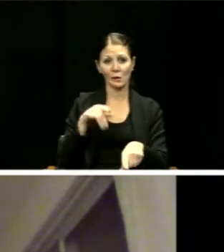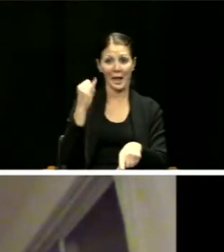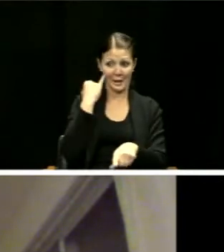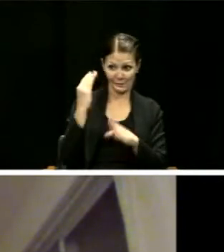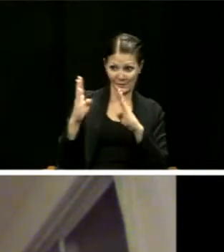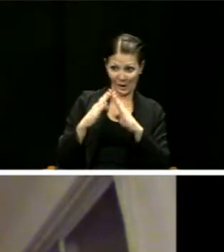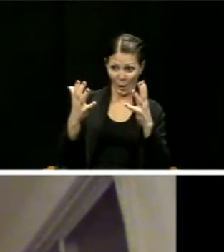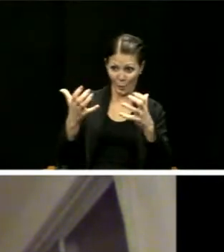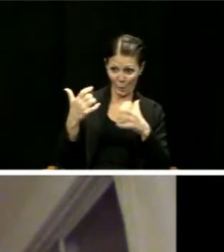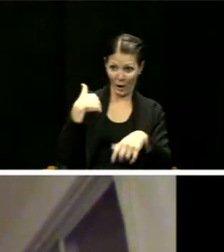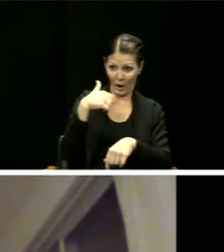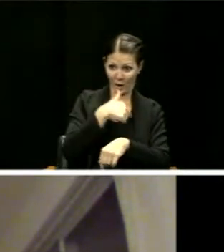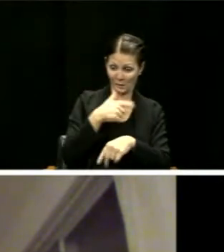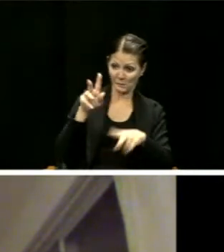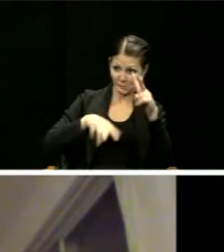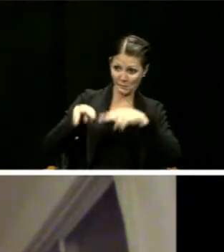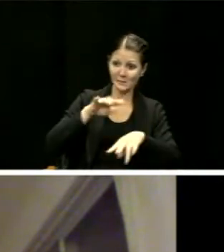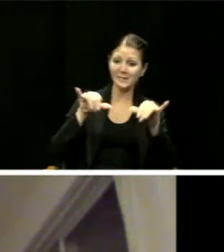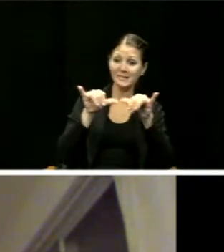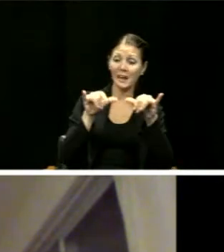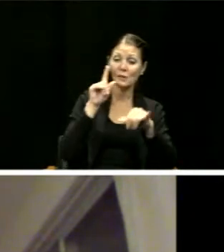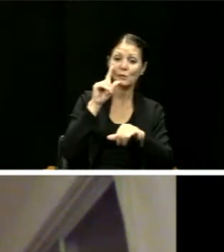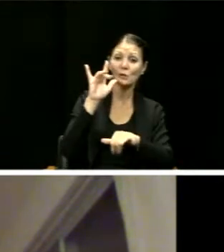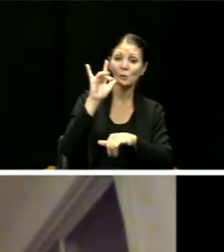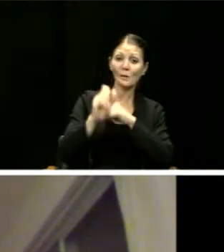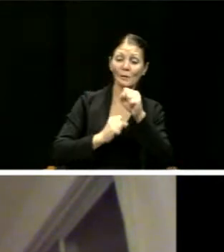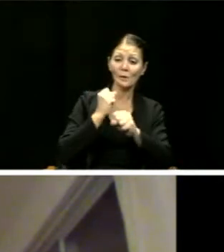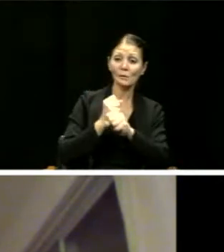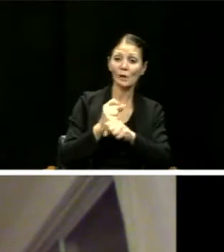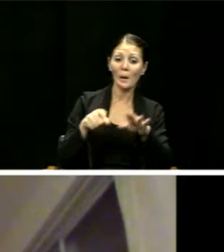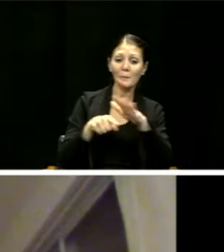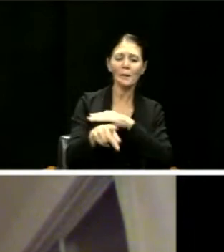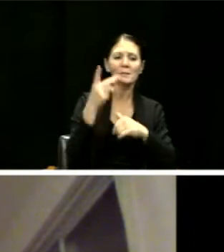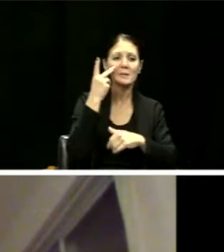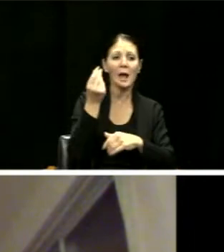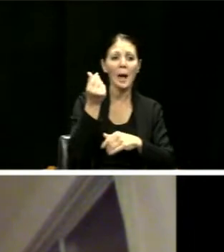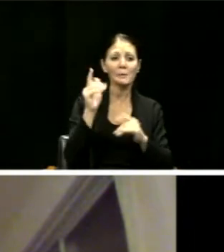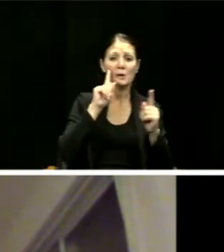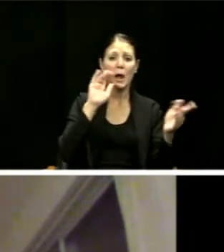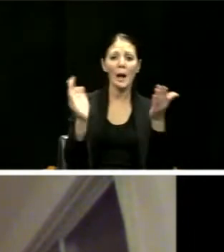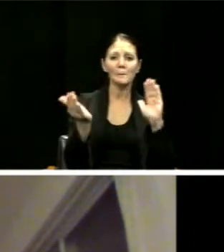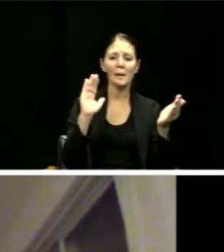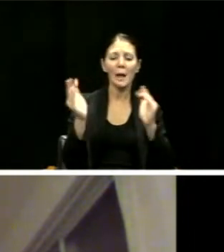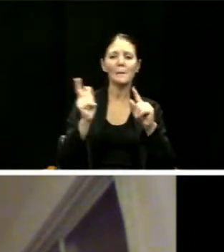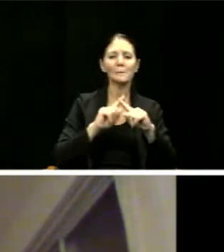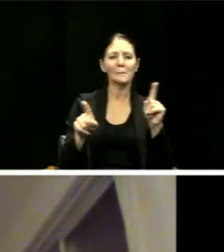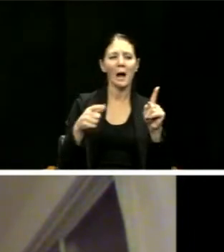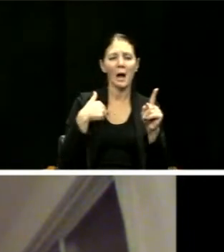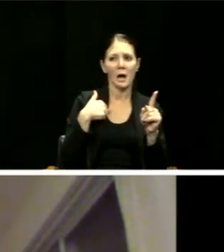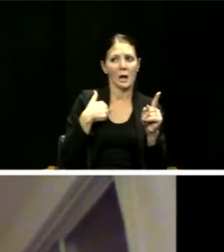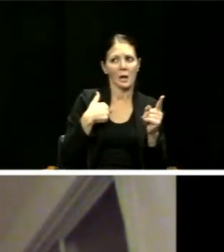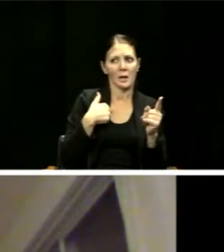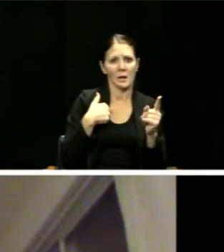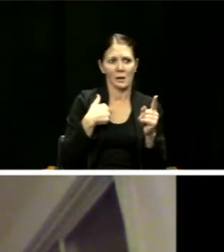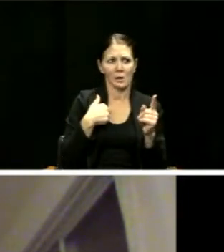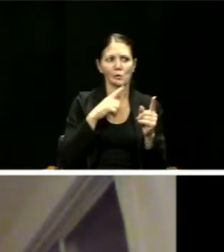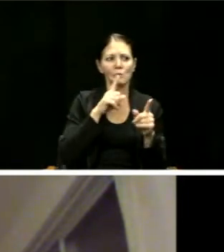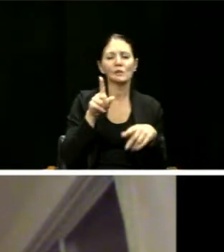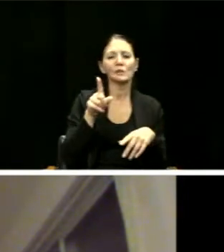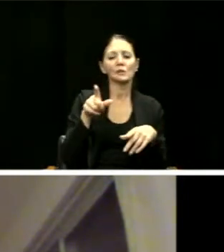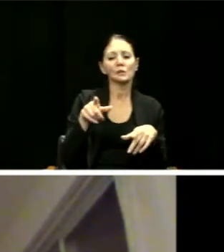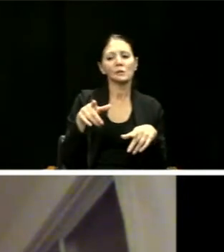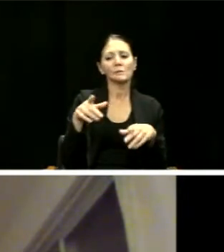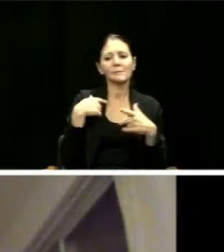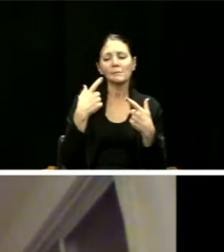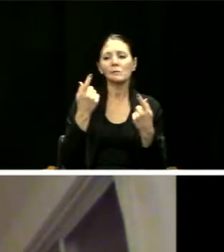that increase would be to size the drains to a 25-year and see what that increase is. But I guess what I'm saying is that it should be able to convey